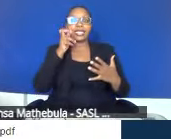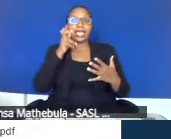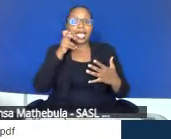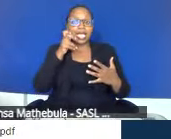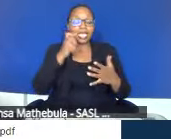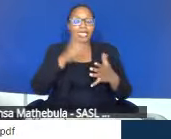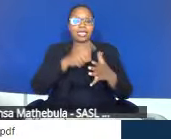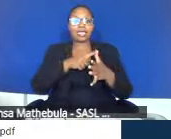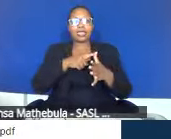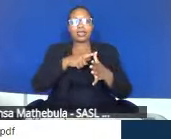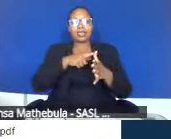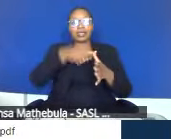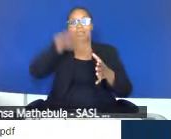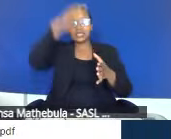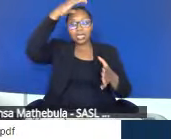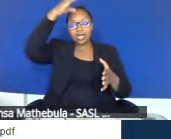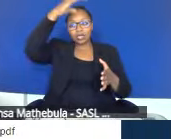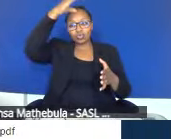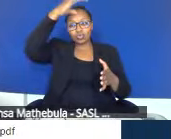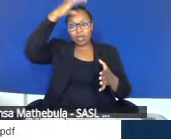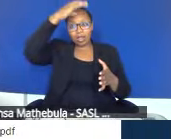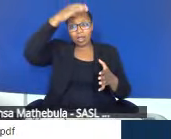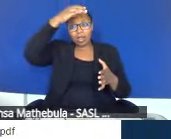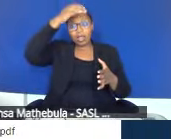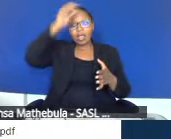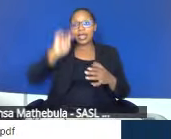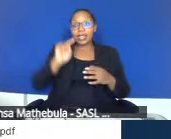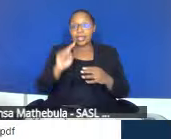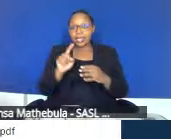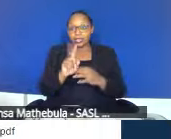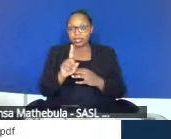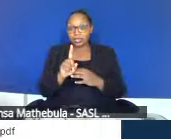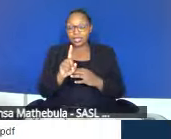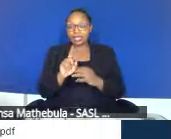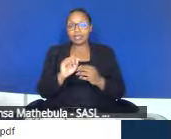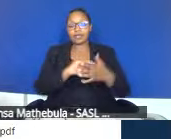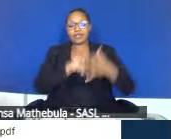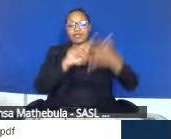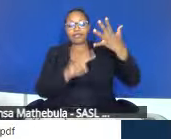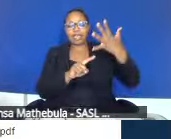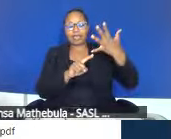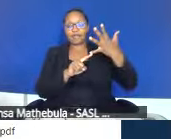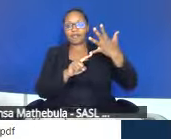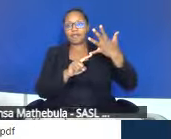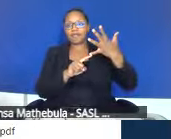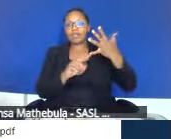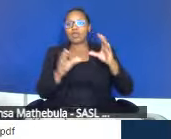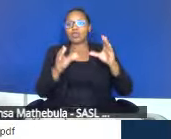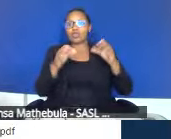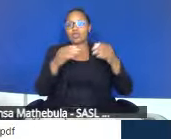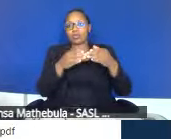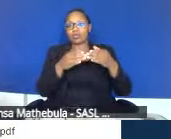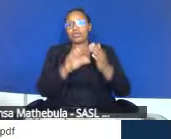intellectual, and that is the 5 groups of disability.